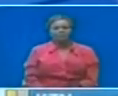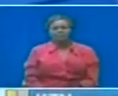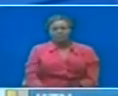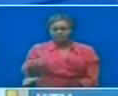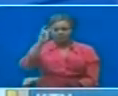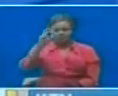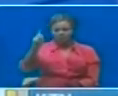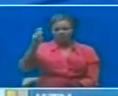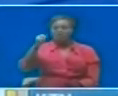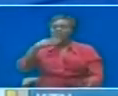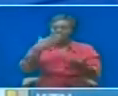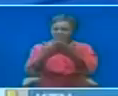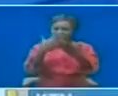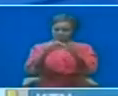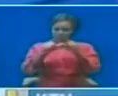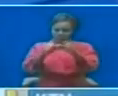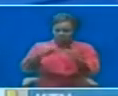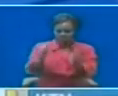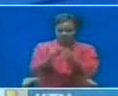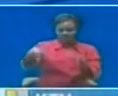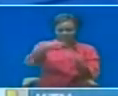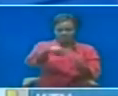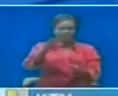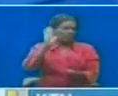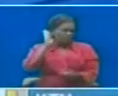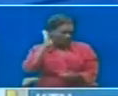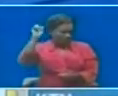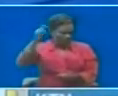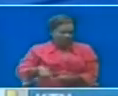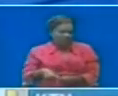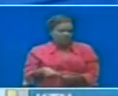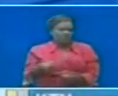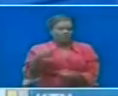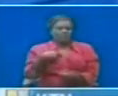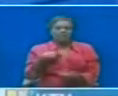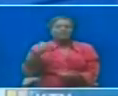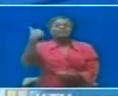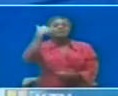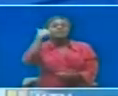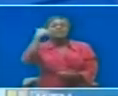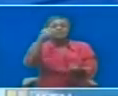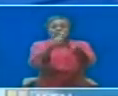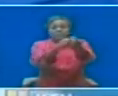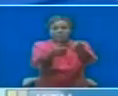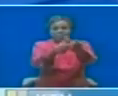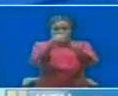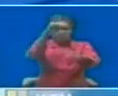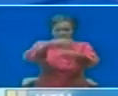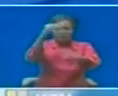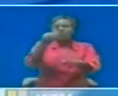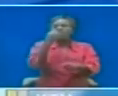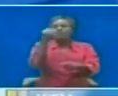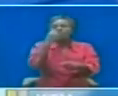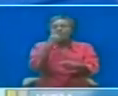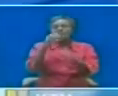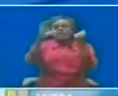You're watching KTN Prime. Thank you for staying with us. Now, you need to listen to this. There's a maize disease that is affecting the food basket of the